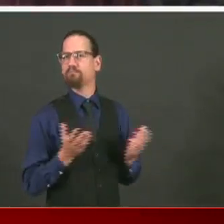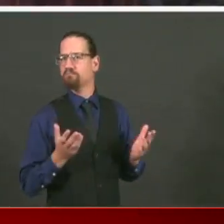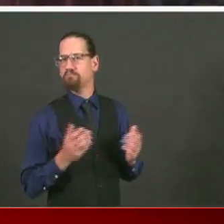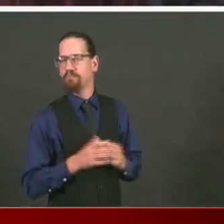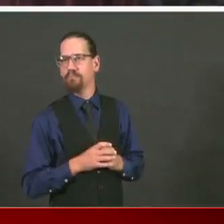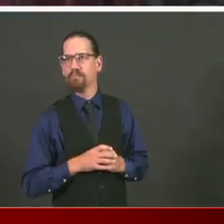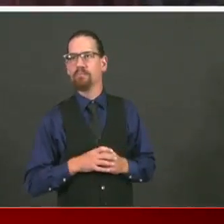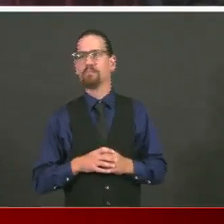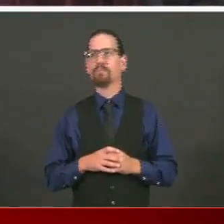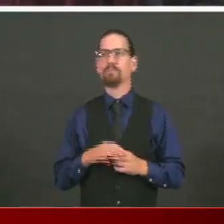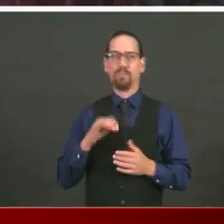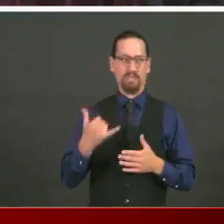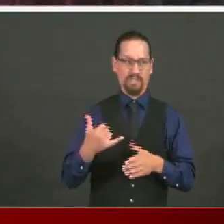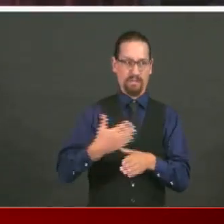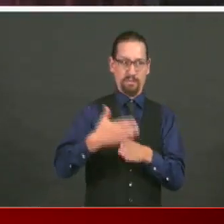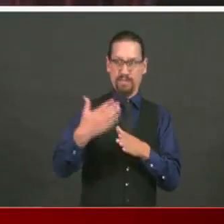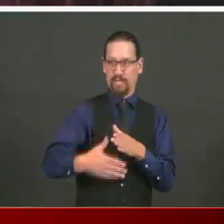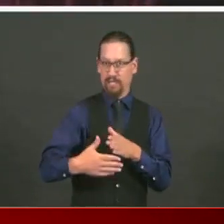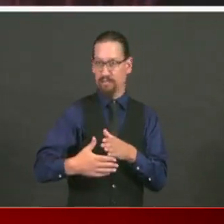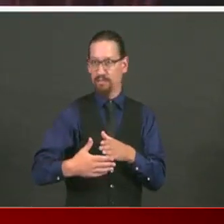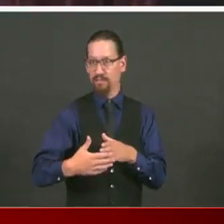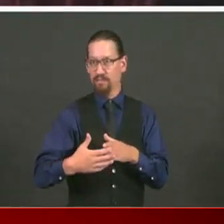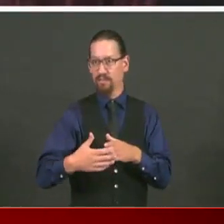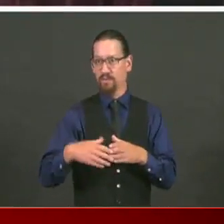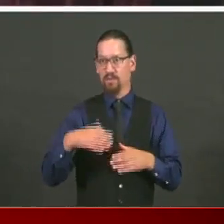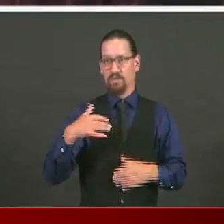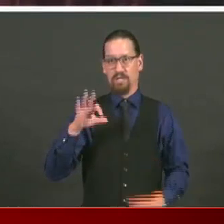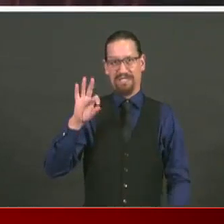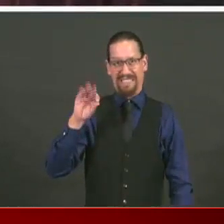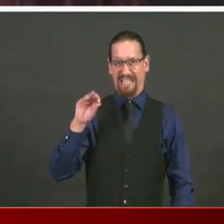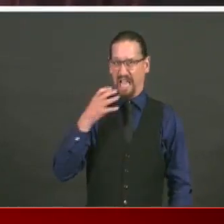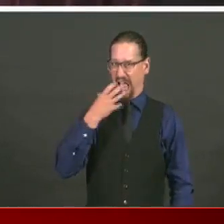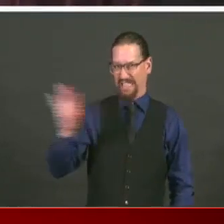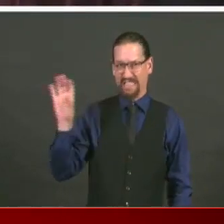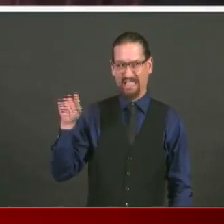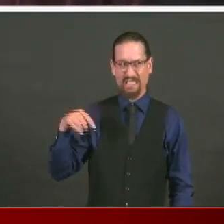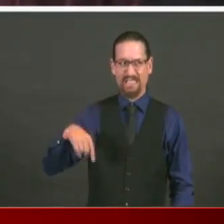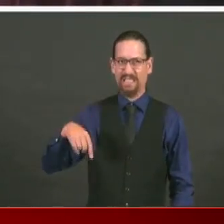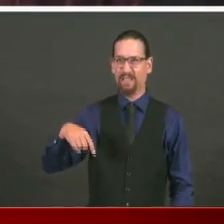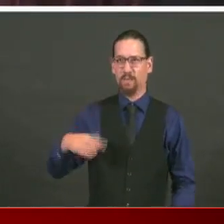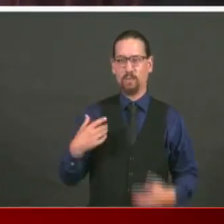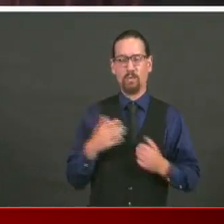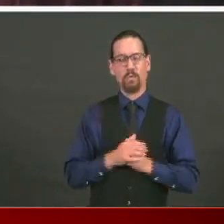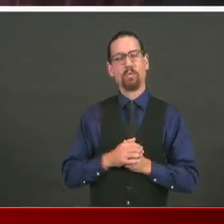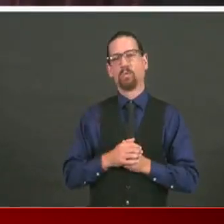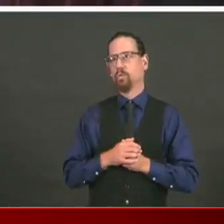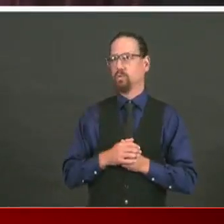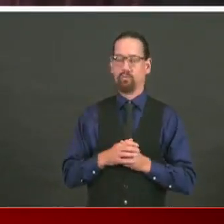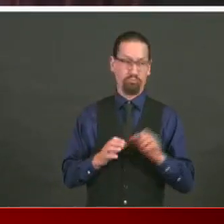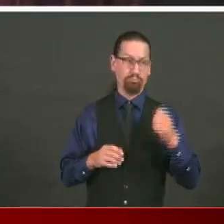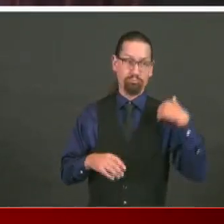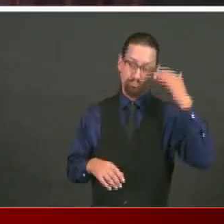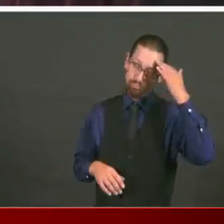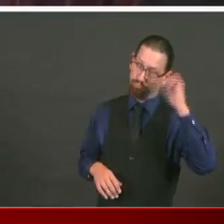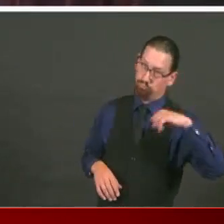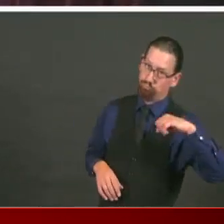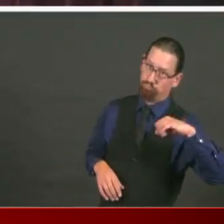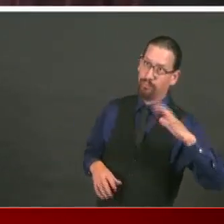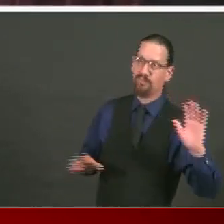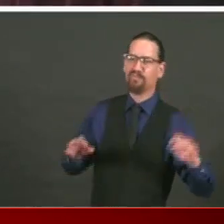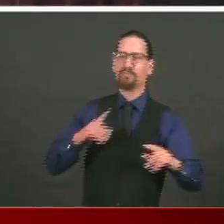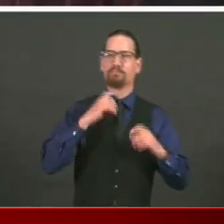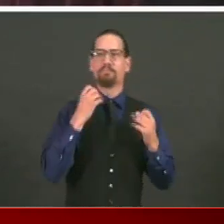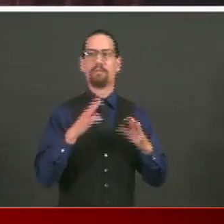of four in Cranston, they pack up, they go down, and Scarborough, 75% of the lot is empty. Mm-hmm. So I have